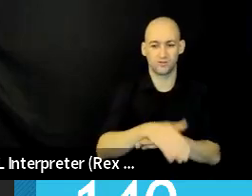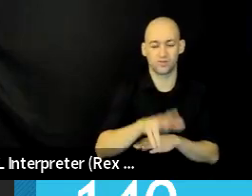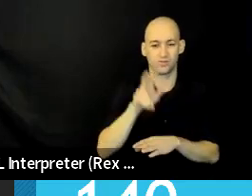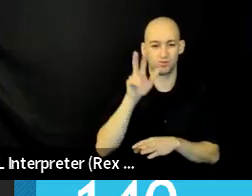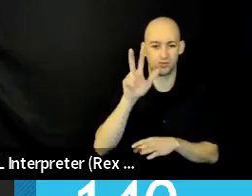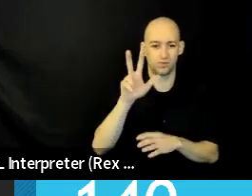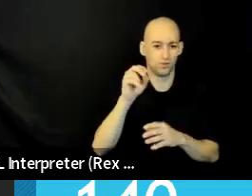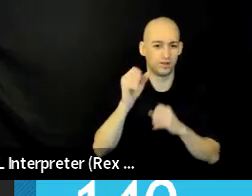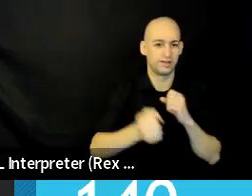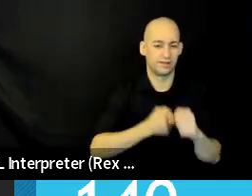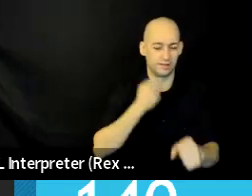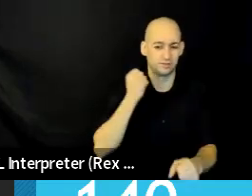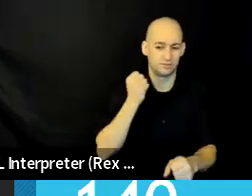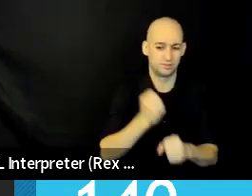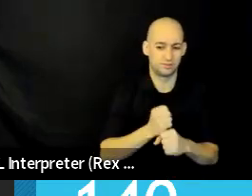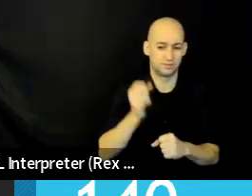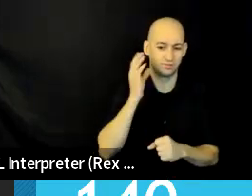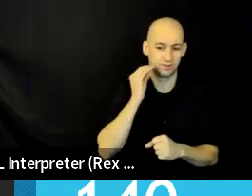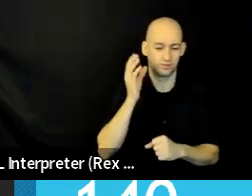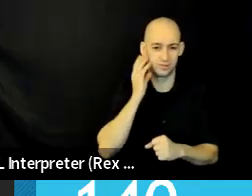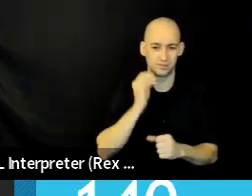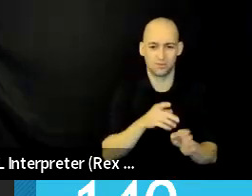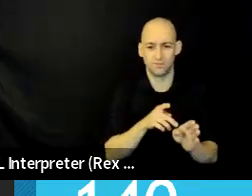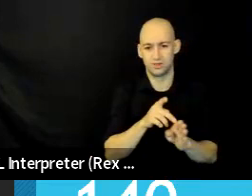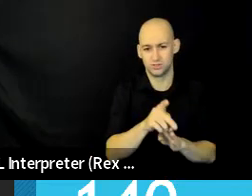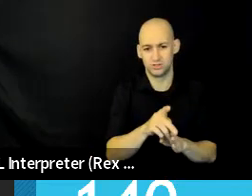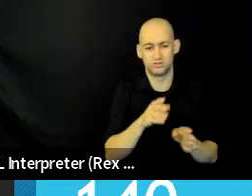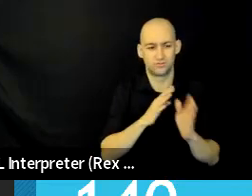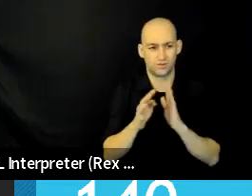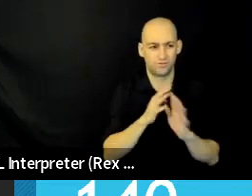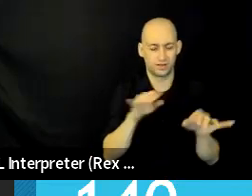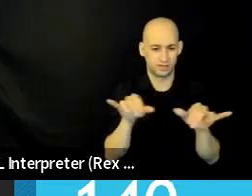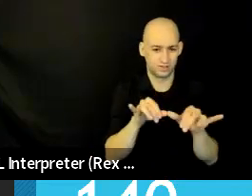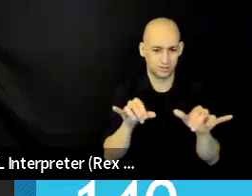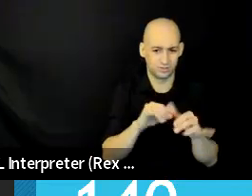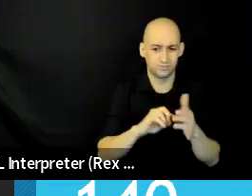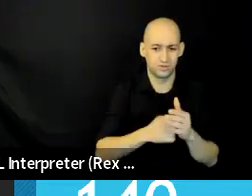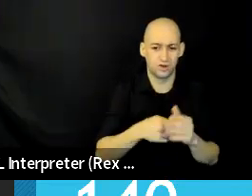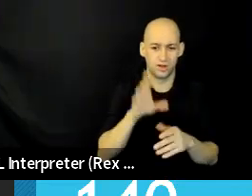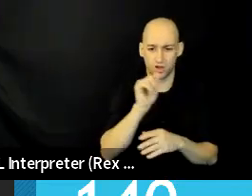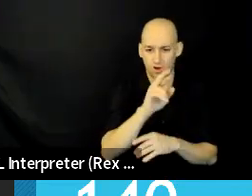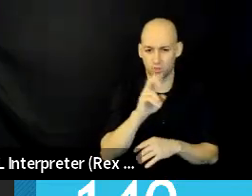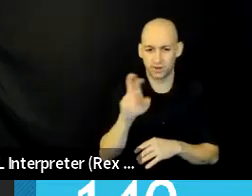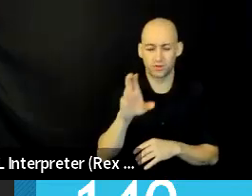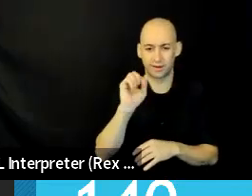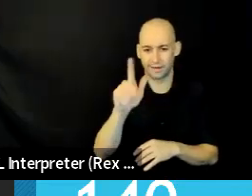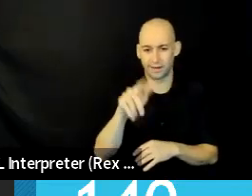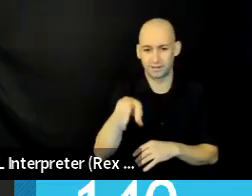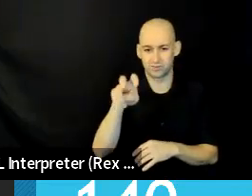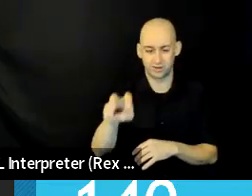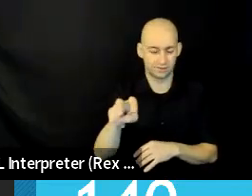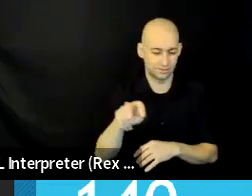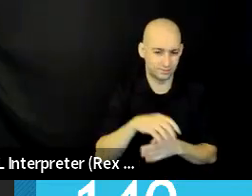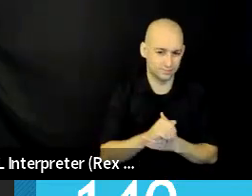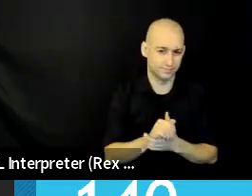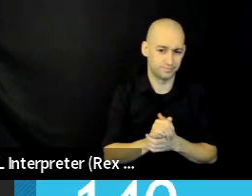of being a professional traffic engineer, again, starting his career at Caltrans as an engineer,